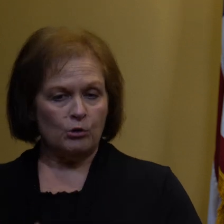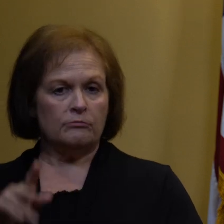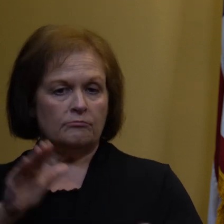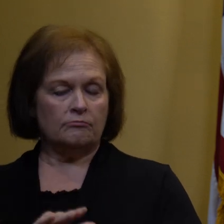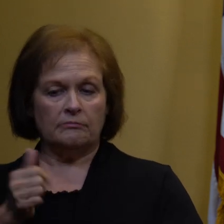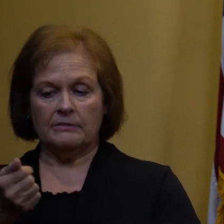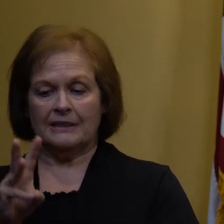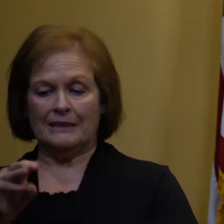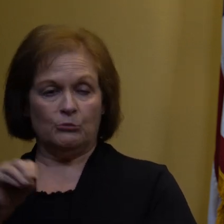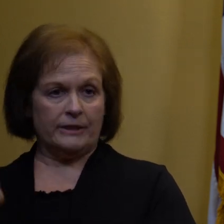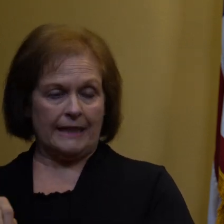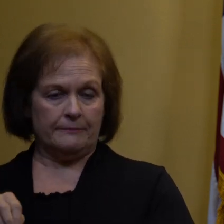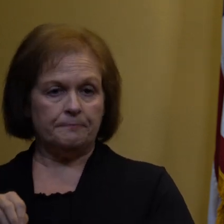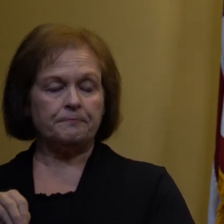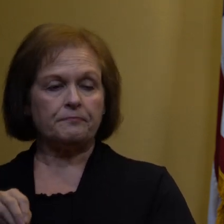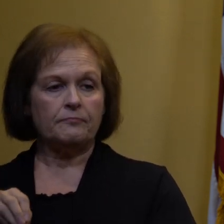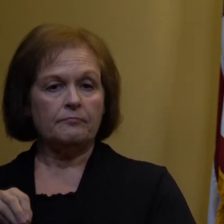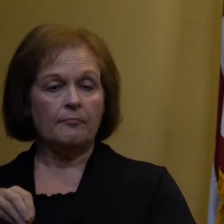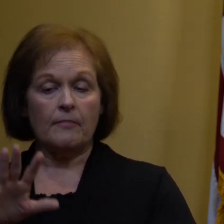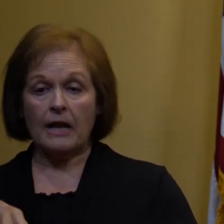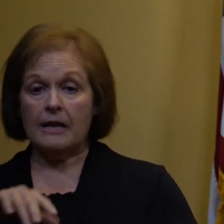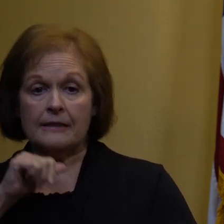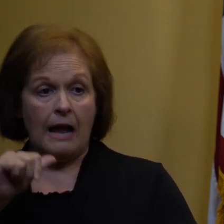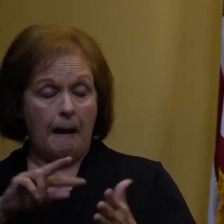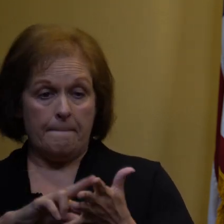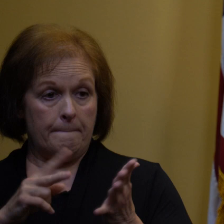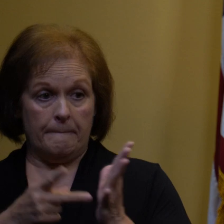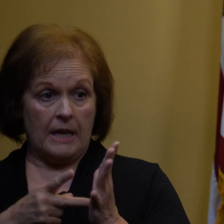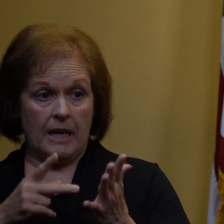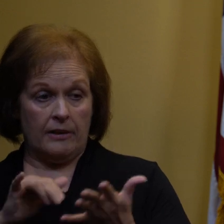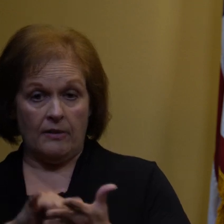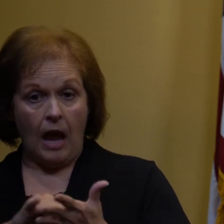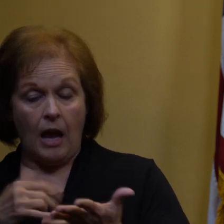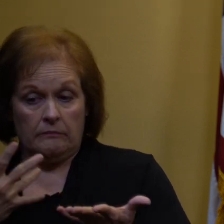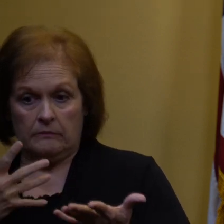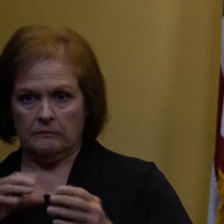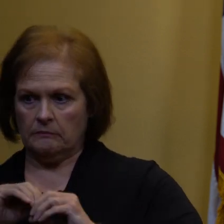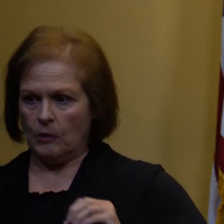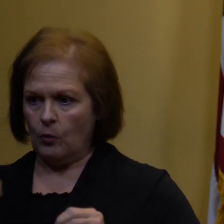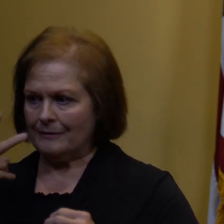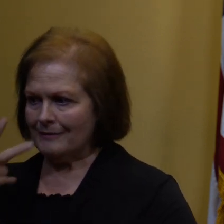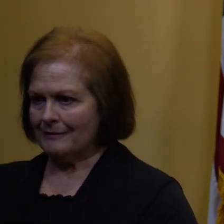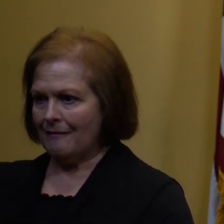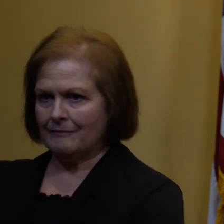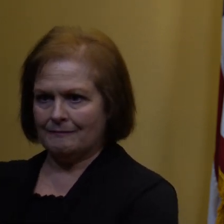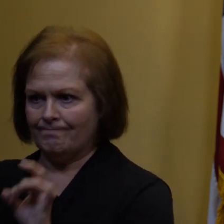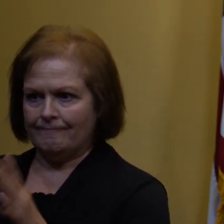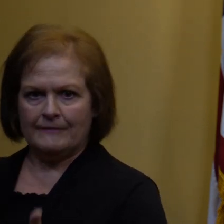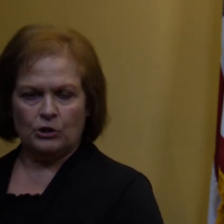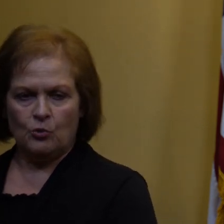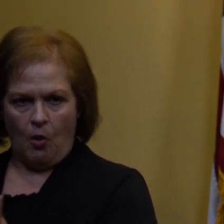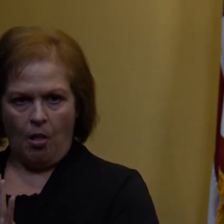down 16%. Now, this doesn't mean at all, right, that we haven't seen violence in the city of New Orleans. No